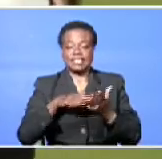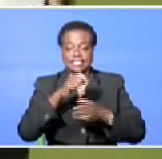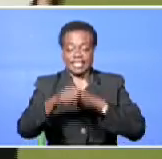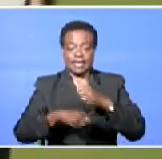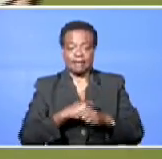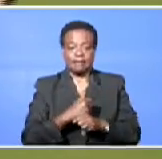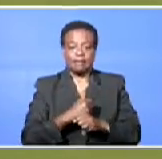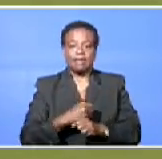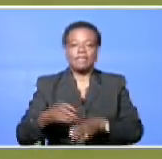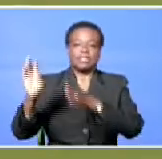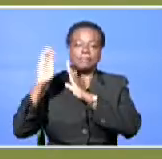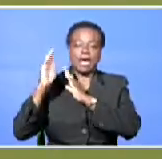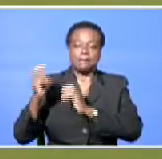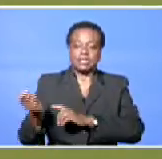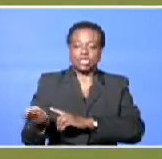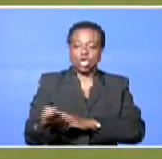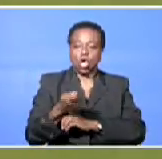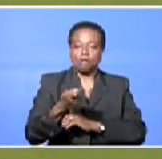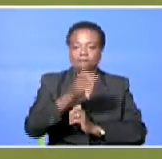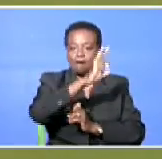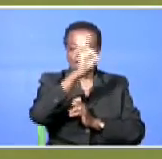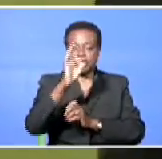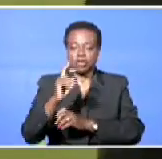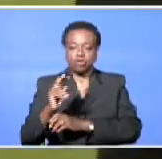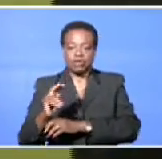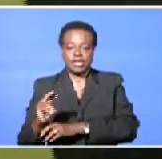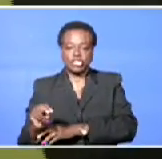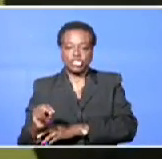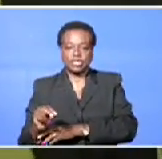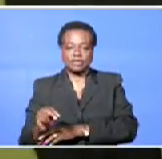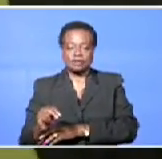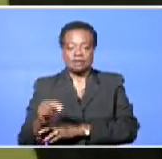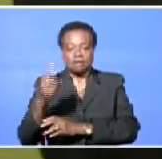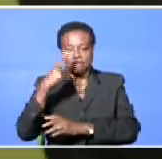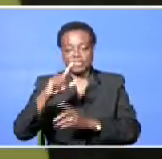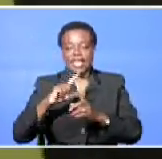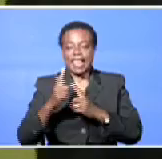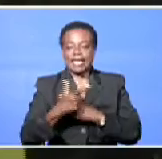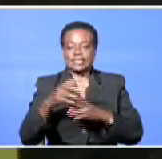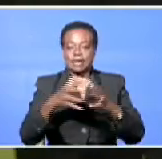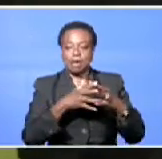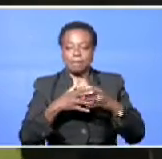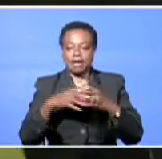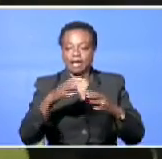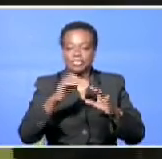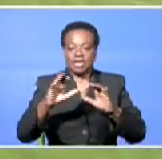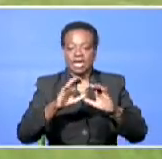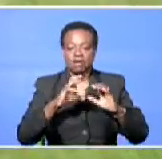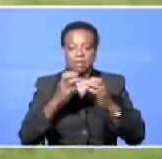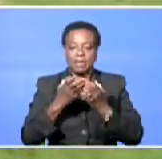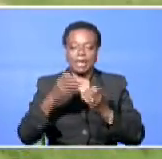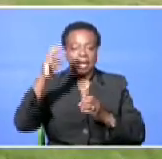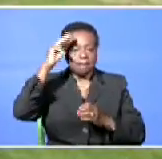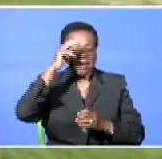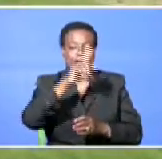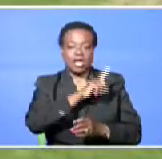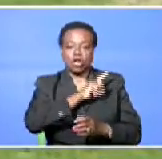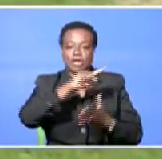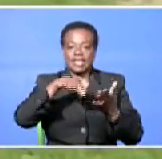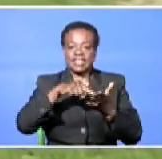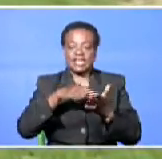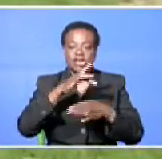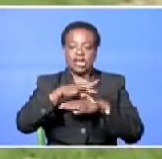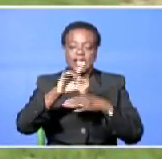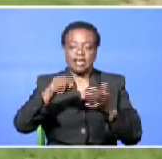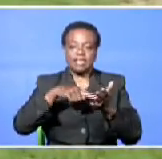The Bahamas Golf Federation hosting R&A Director for Latin America and the Caribbean, Mark Lowry, earlier this week. One of the topics of discussion